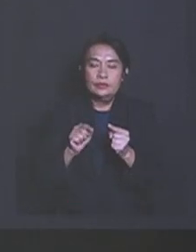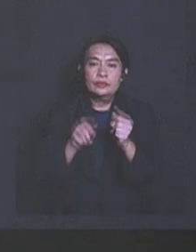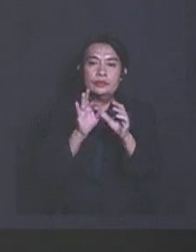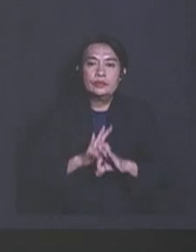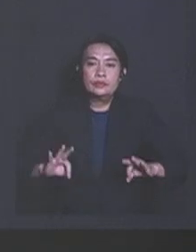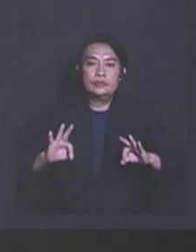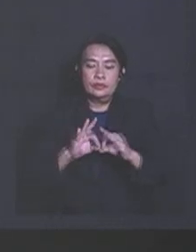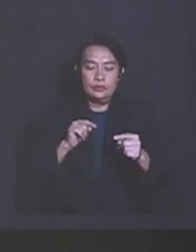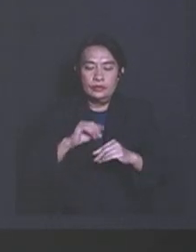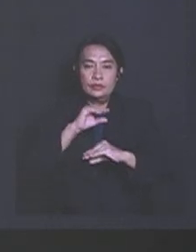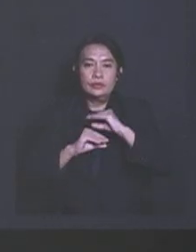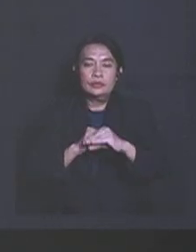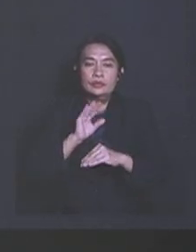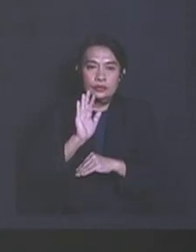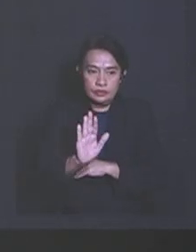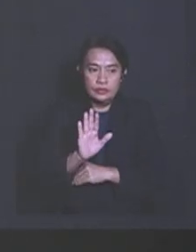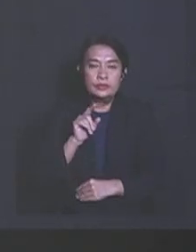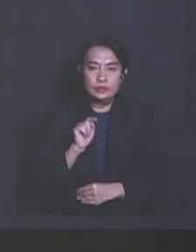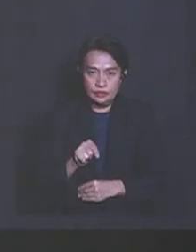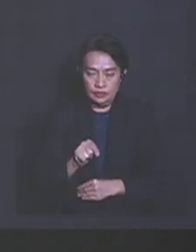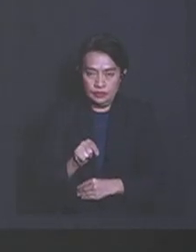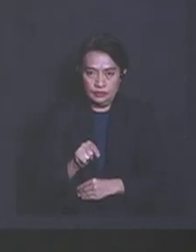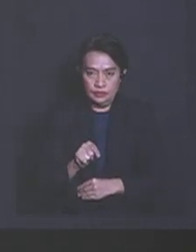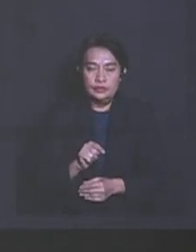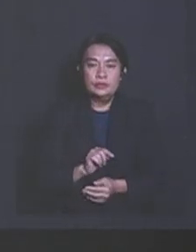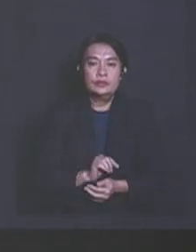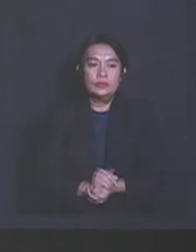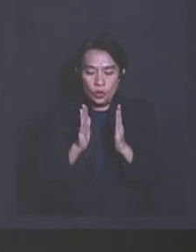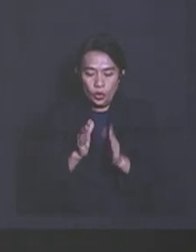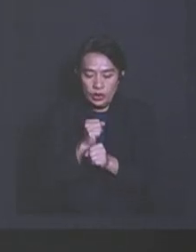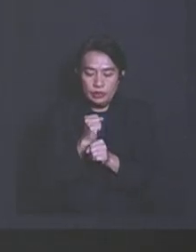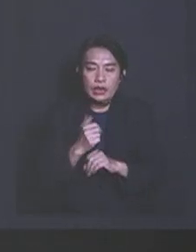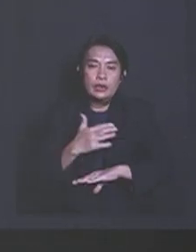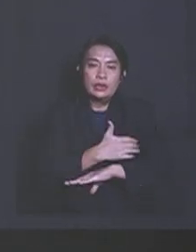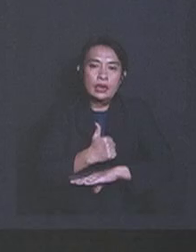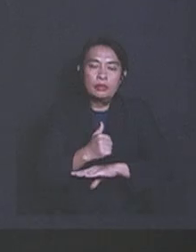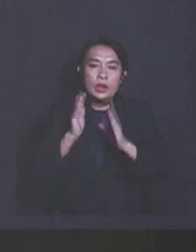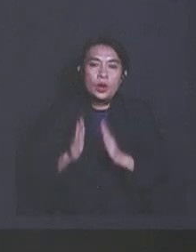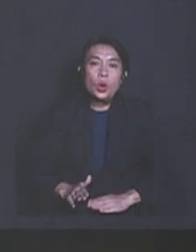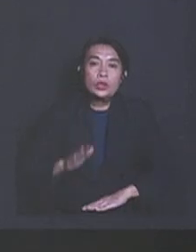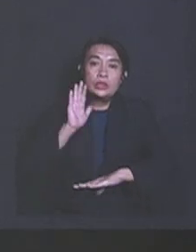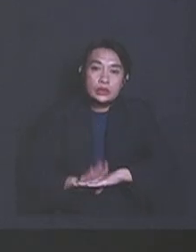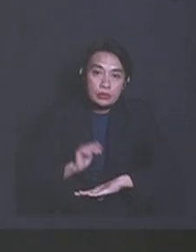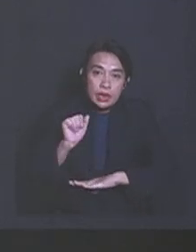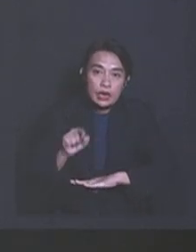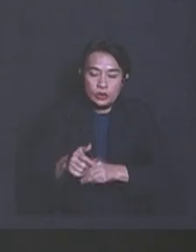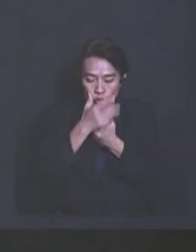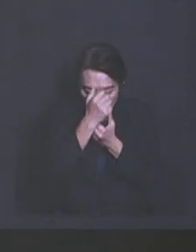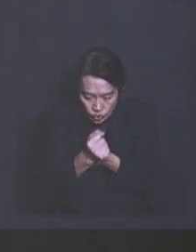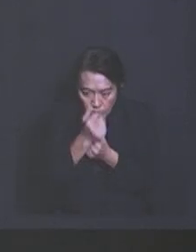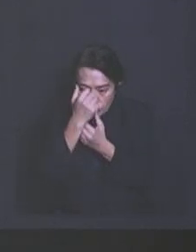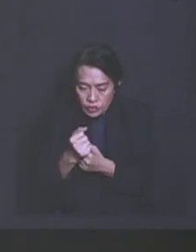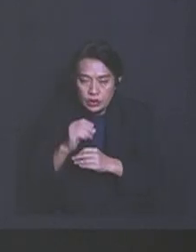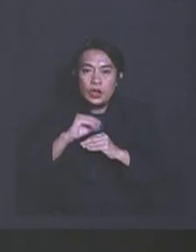or experts don't pay attention much about small project. But for me and for our team, we think that capillary is